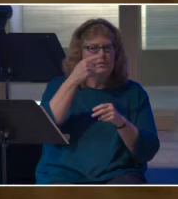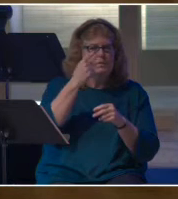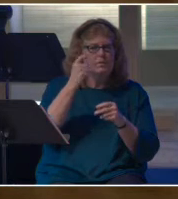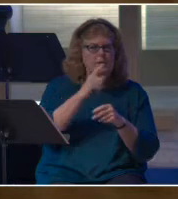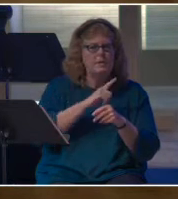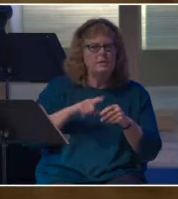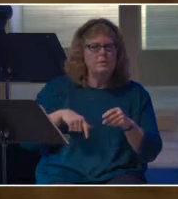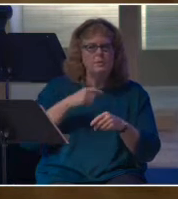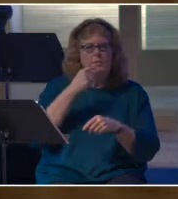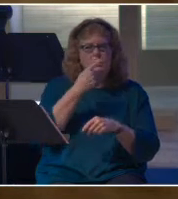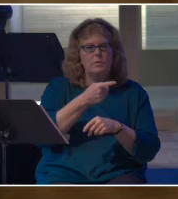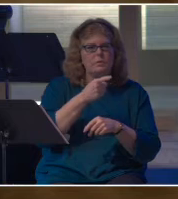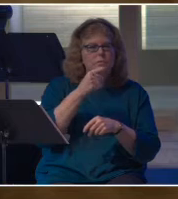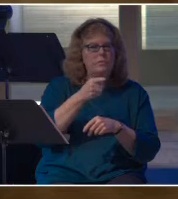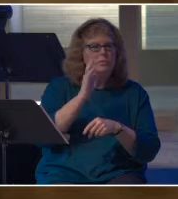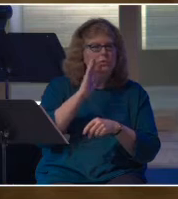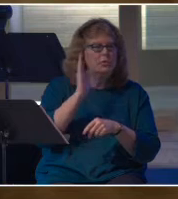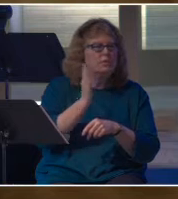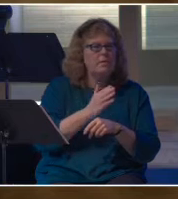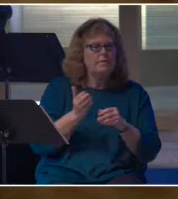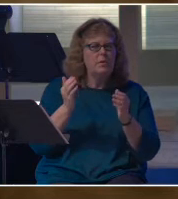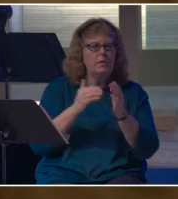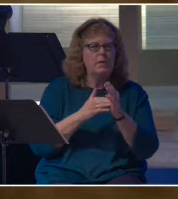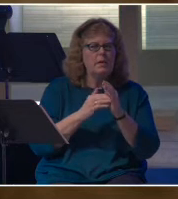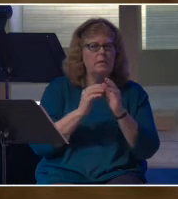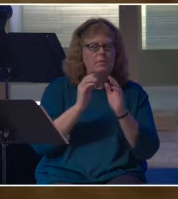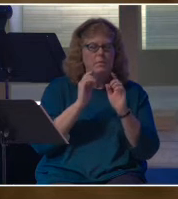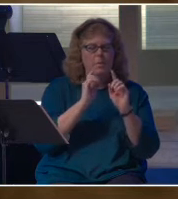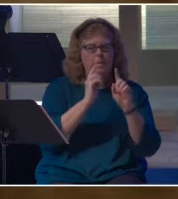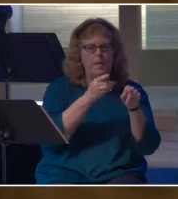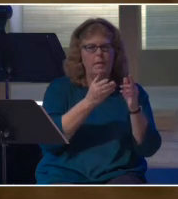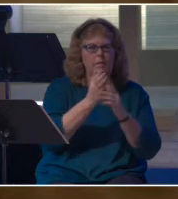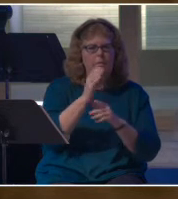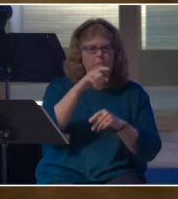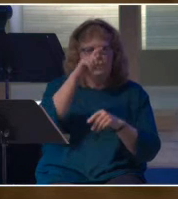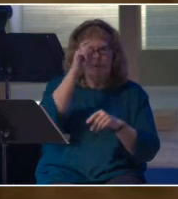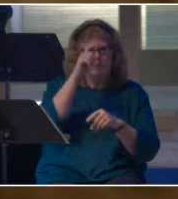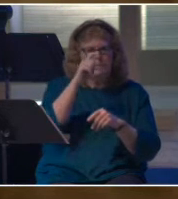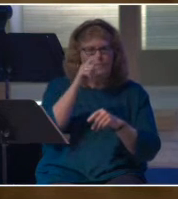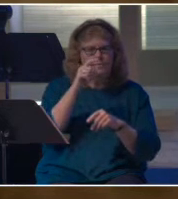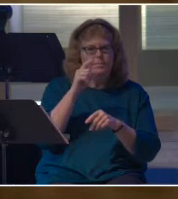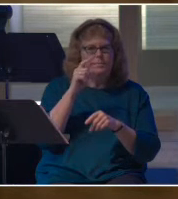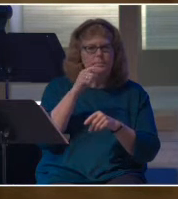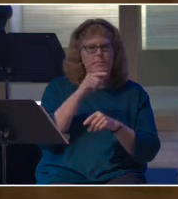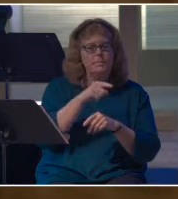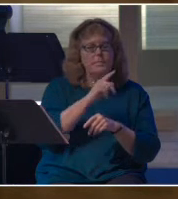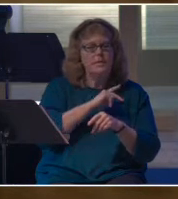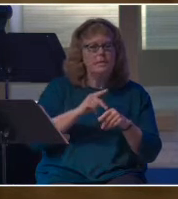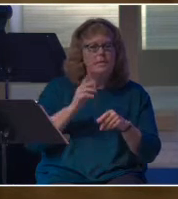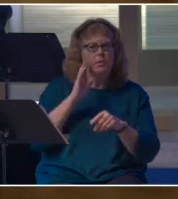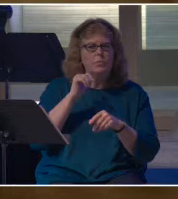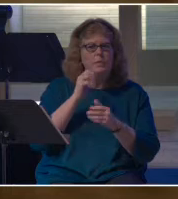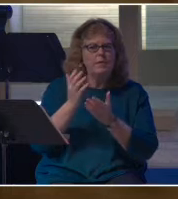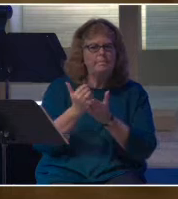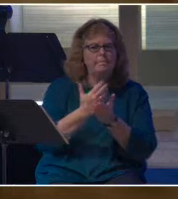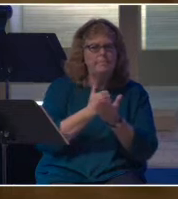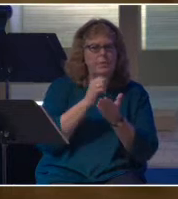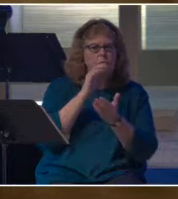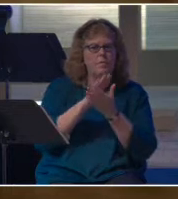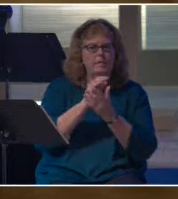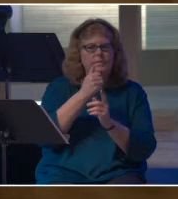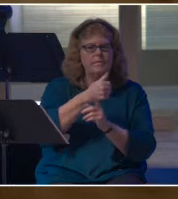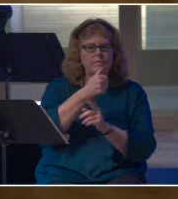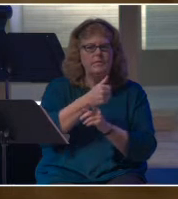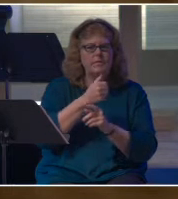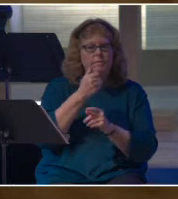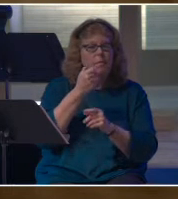said to you, you shall never again return that way. He shall not multiply wives for himself, or else his heart